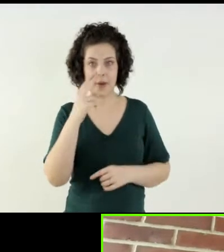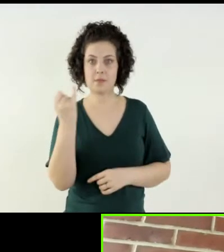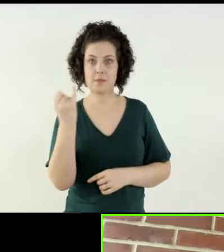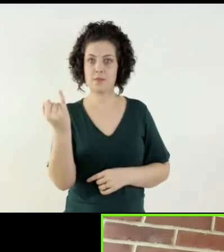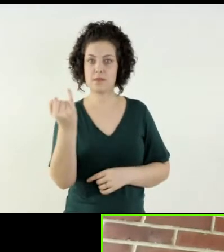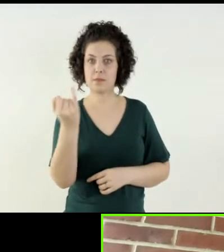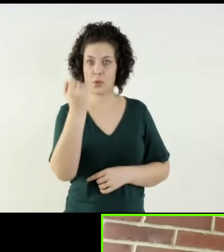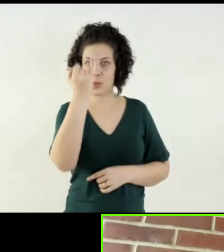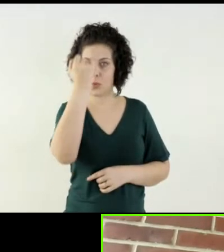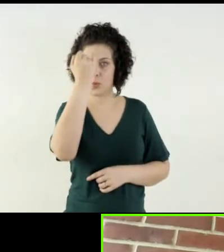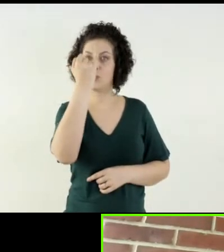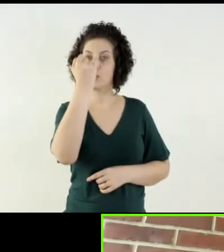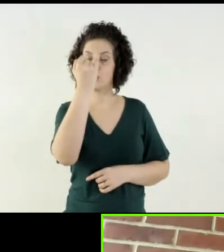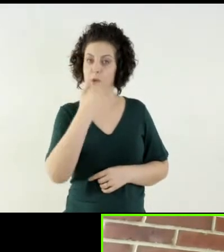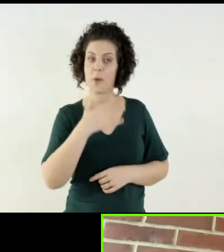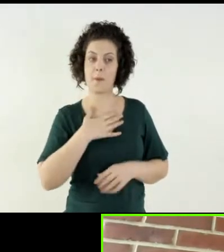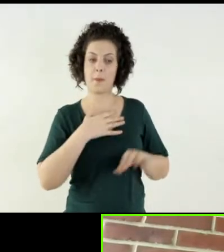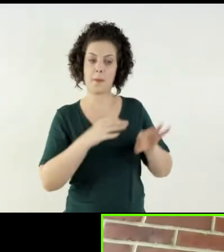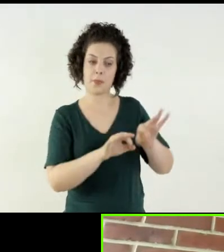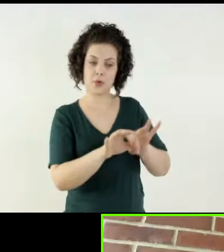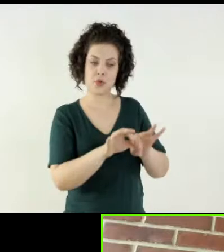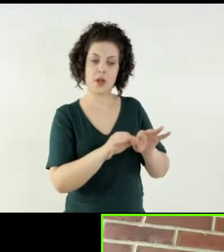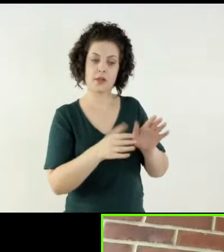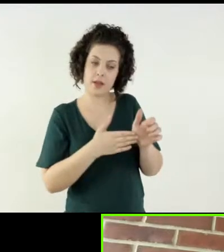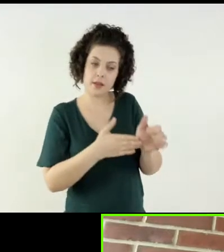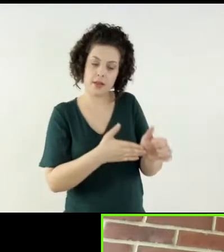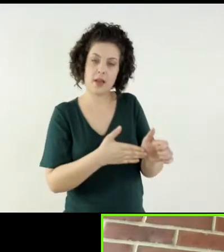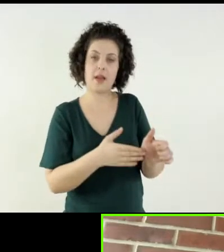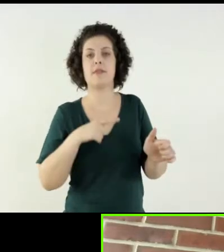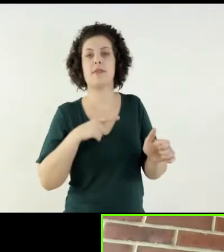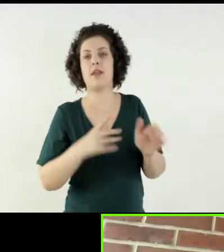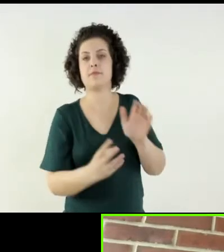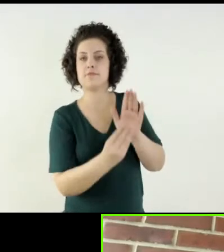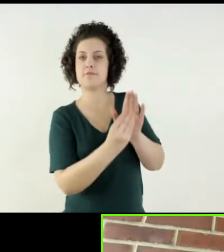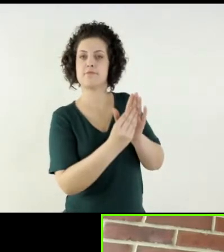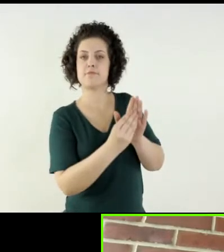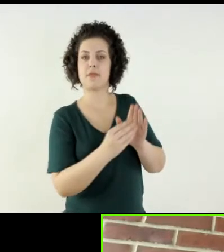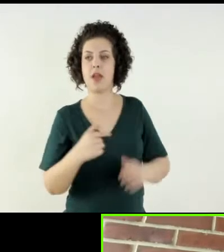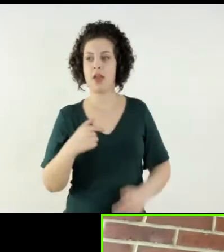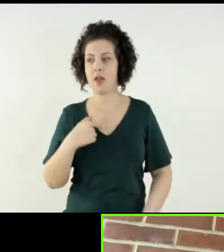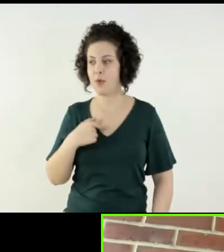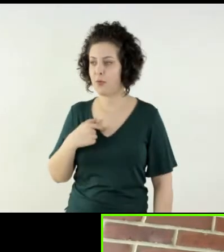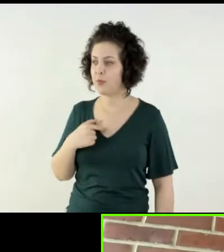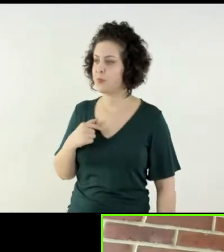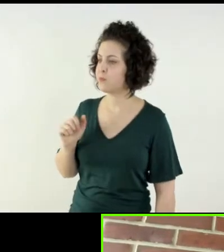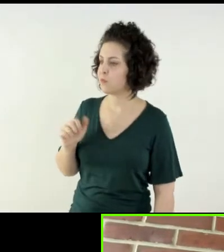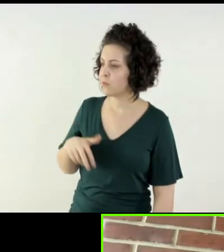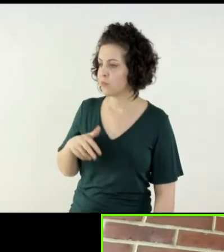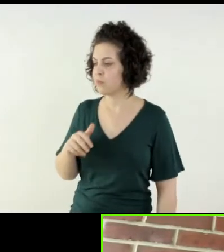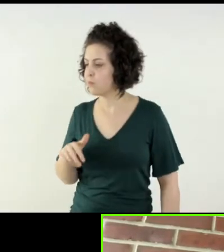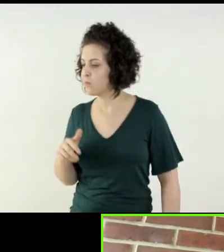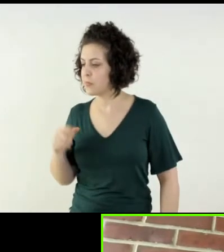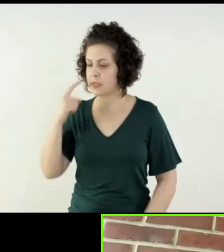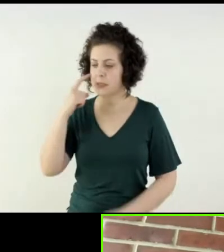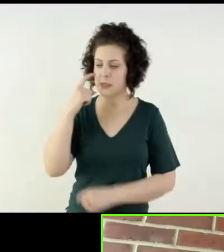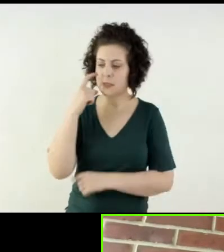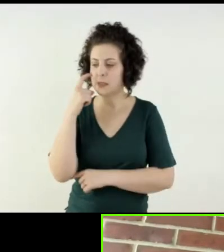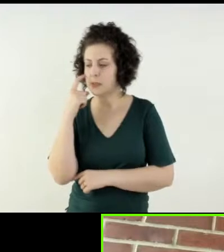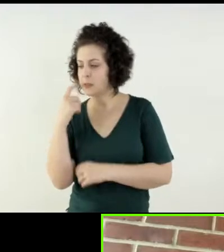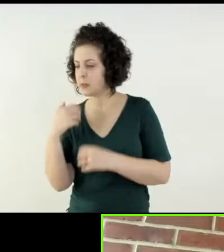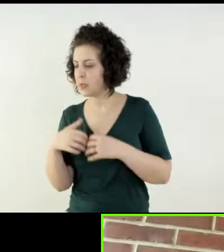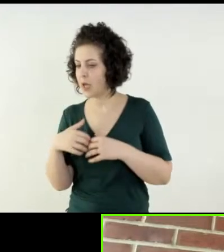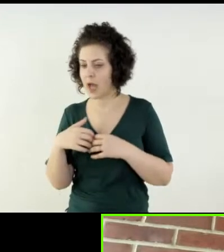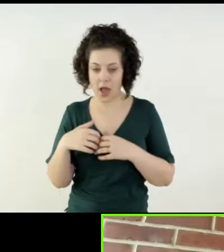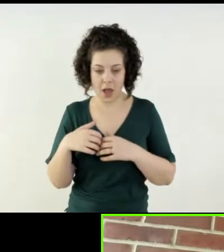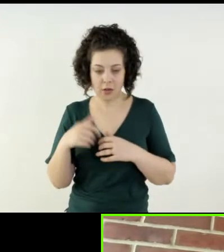And there it is, right? Like I sort of had to circle and circle until I found it. And so for me, this thing,